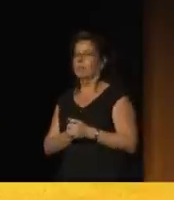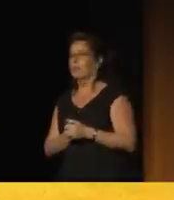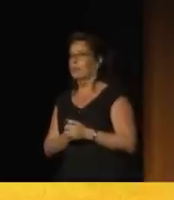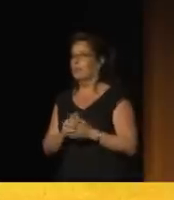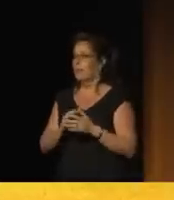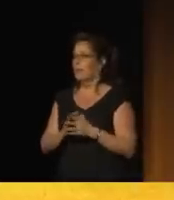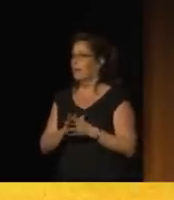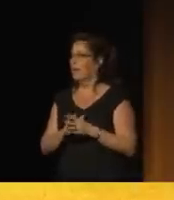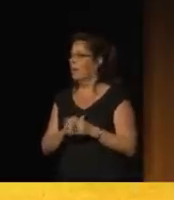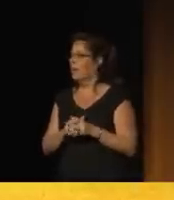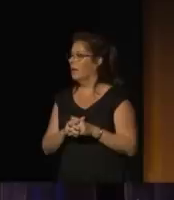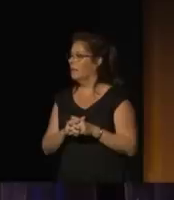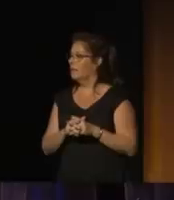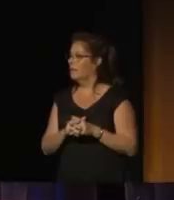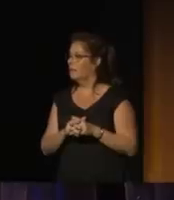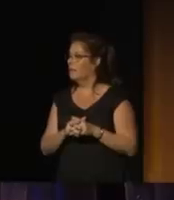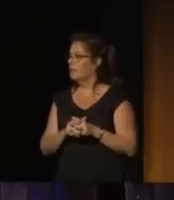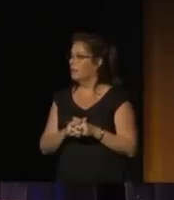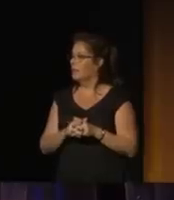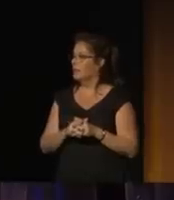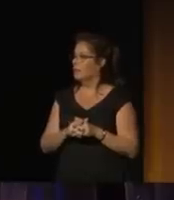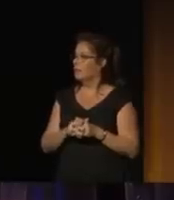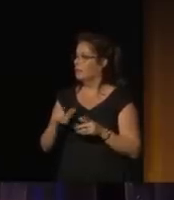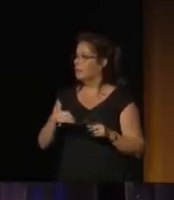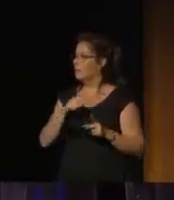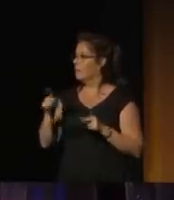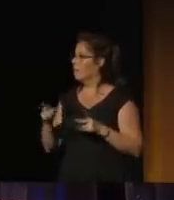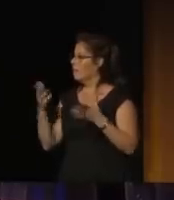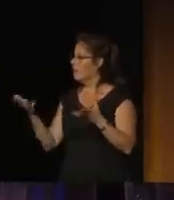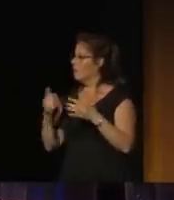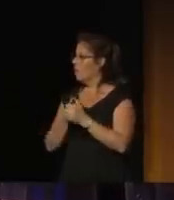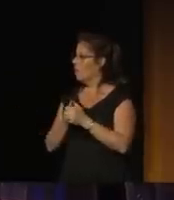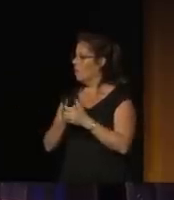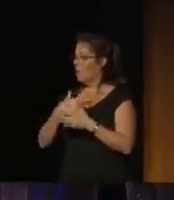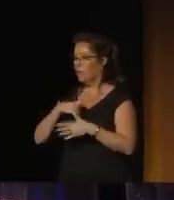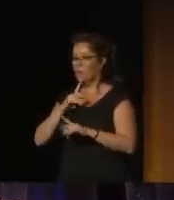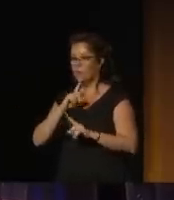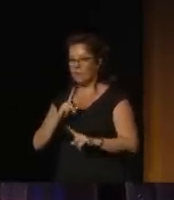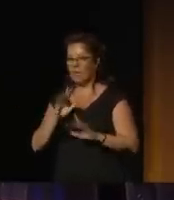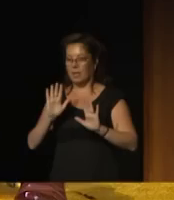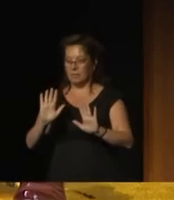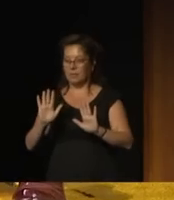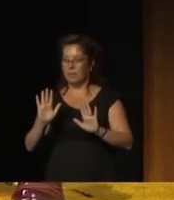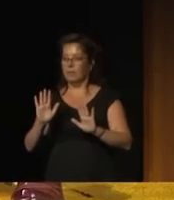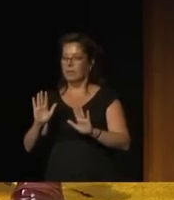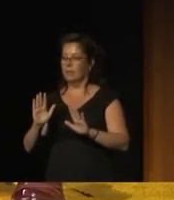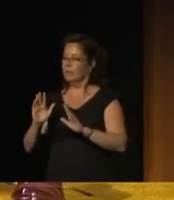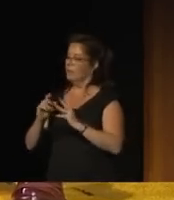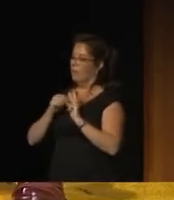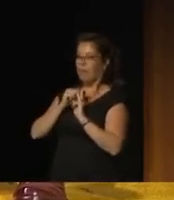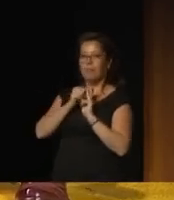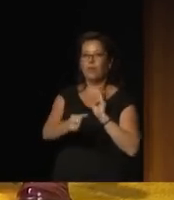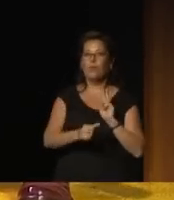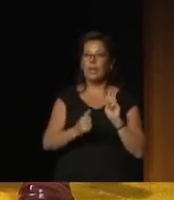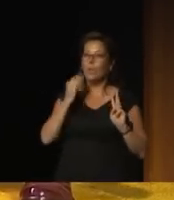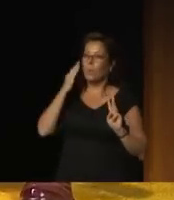nasty woman who once lived in history. And I just want to take a moment to appreciate the three women that we have on